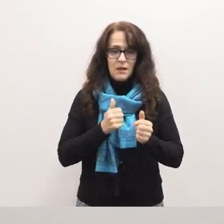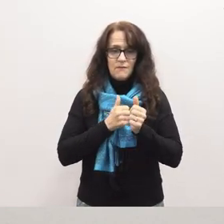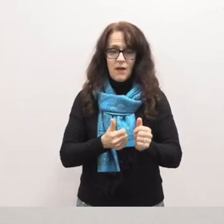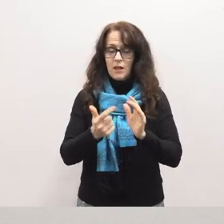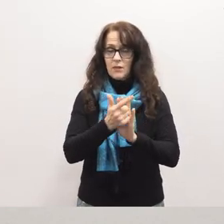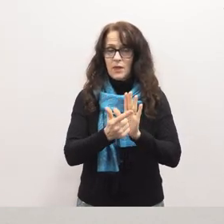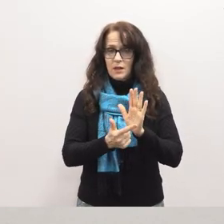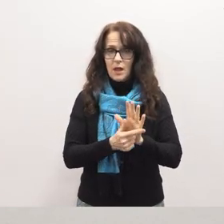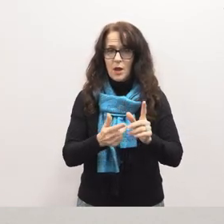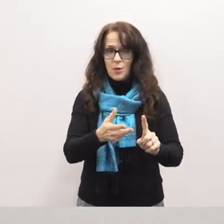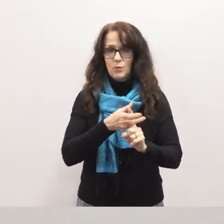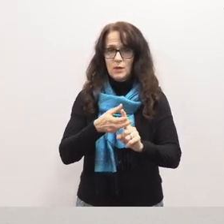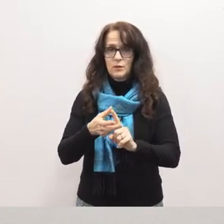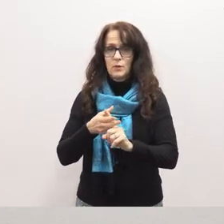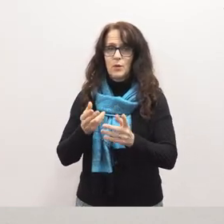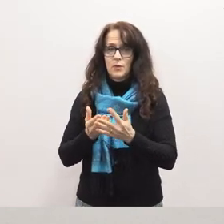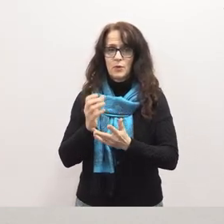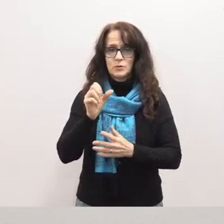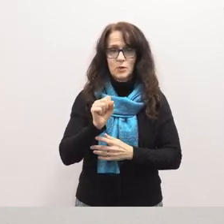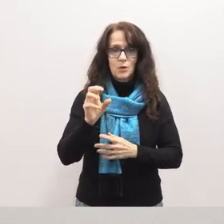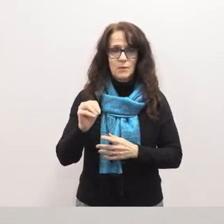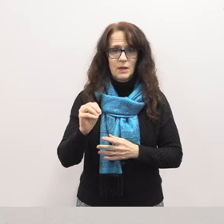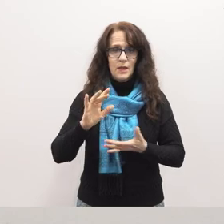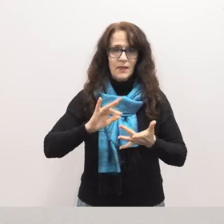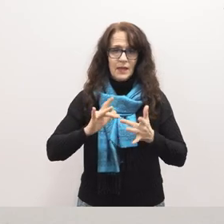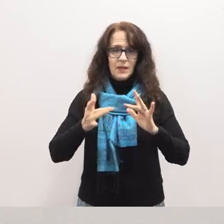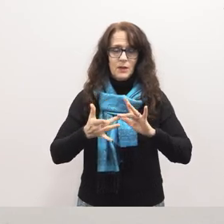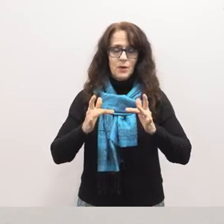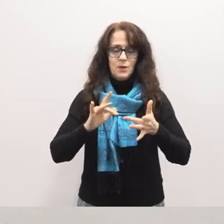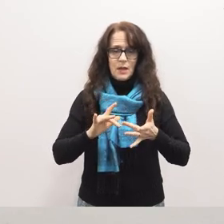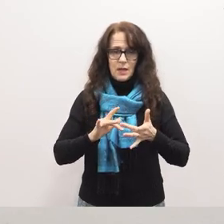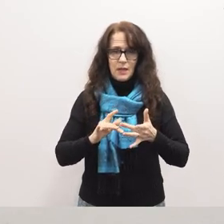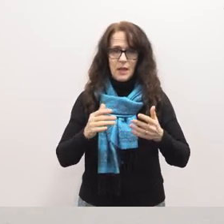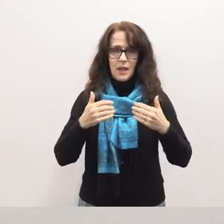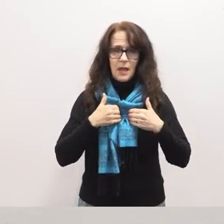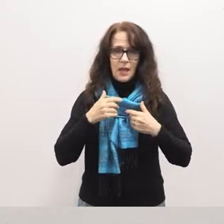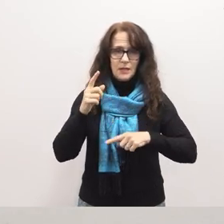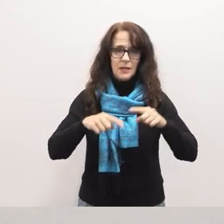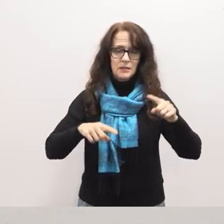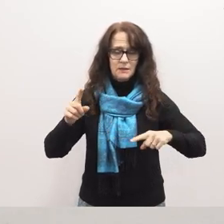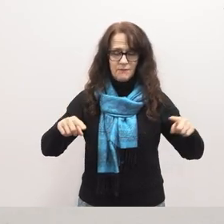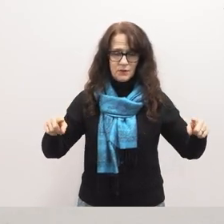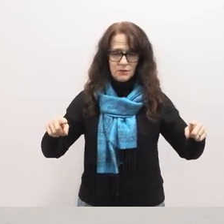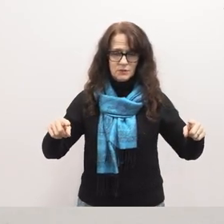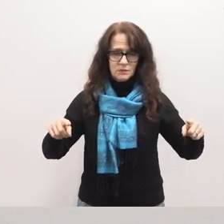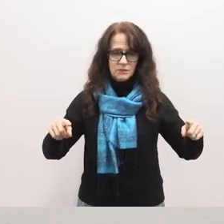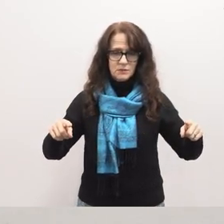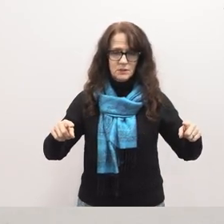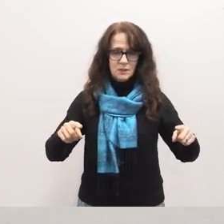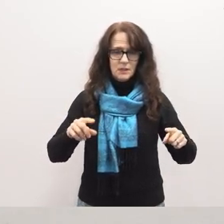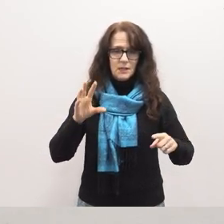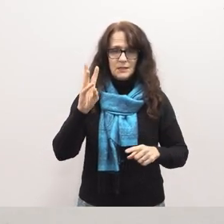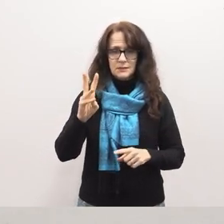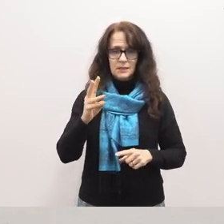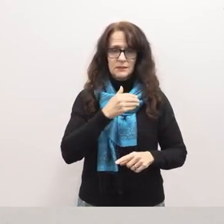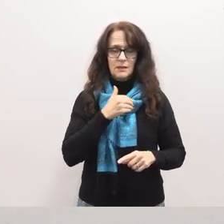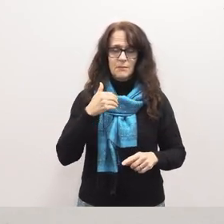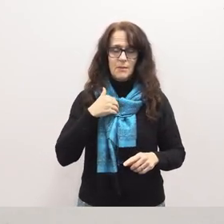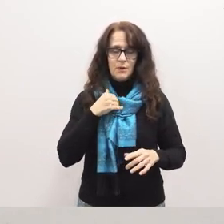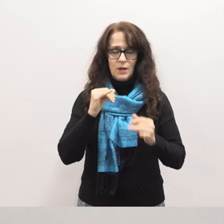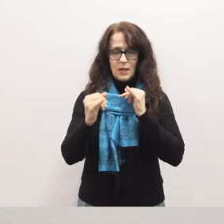We recruited through social media and the internet. We had a diverse 6-member interview